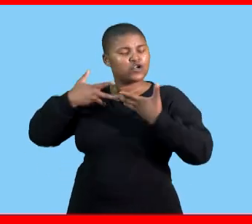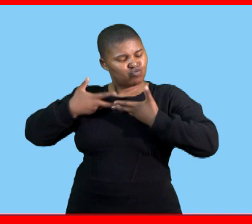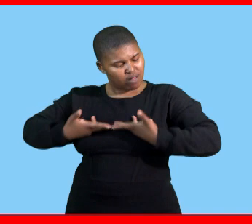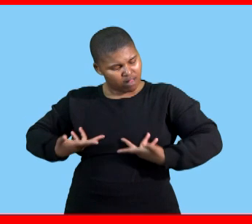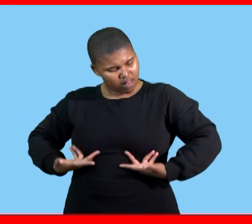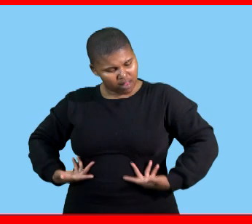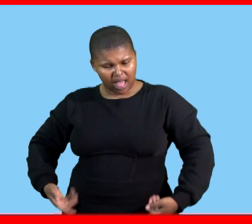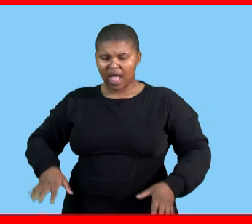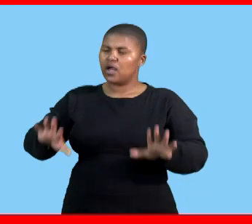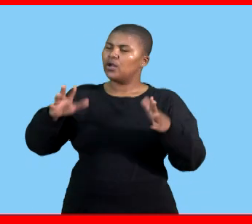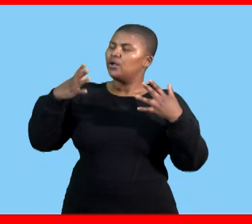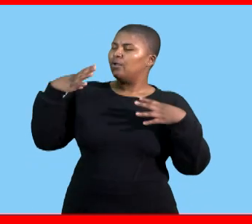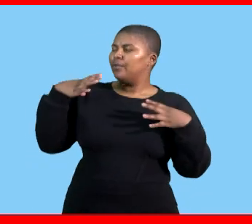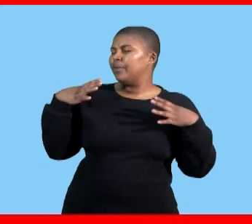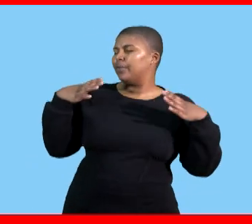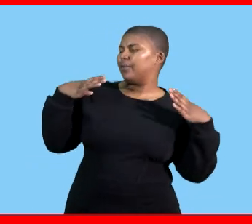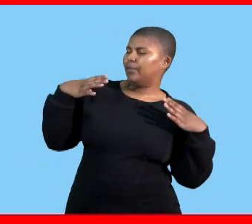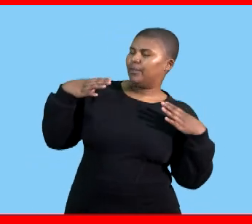minds off the pressures of work.